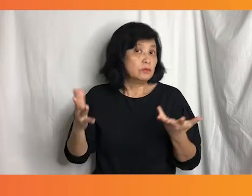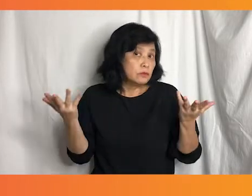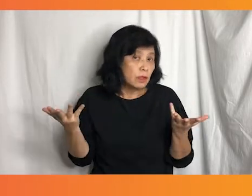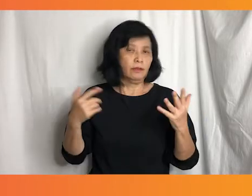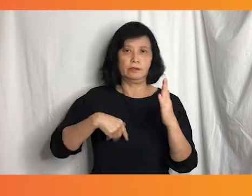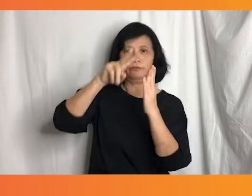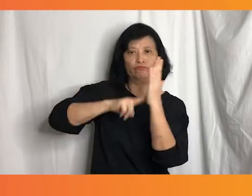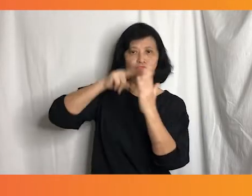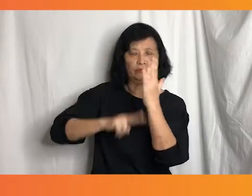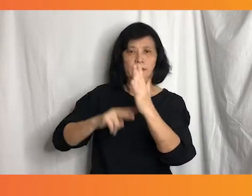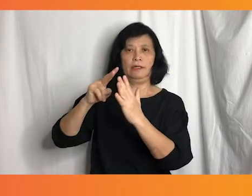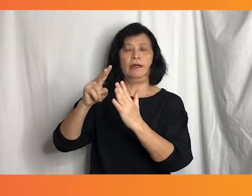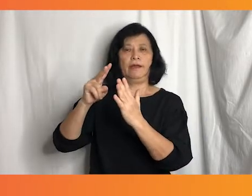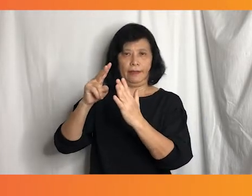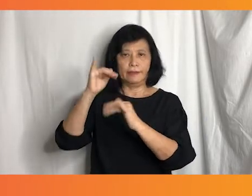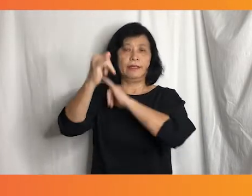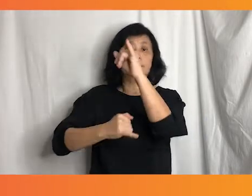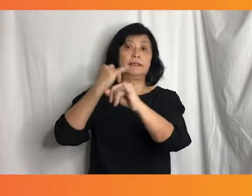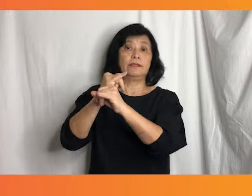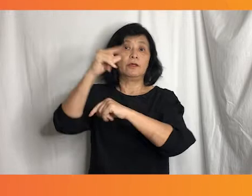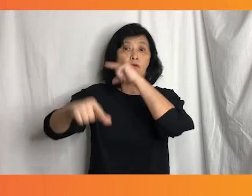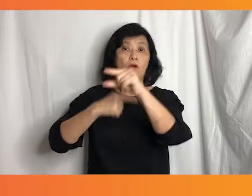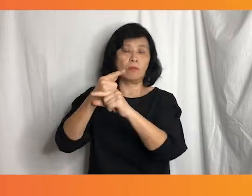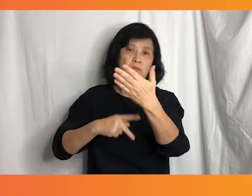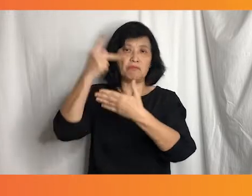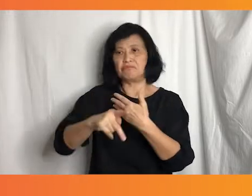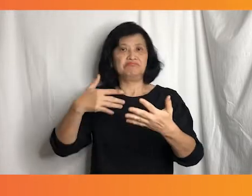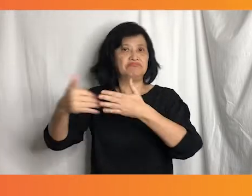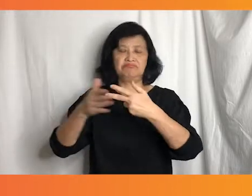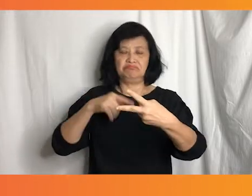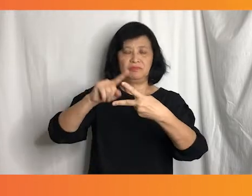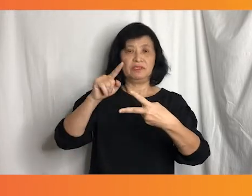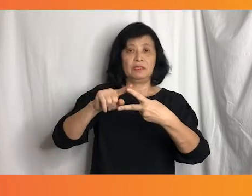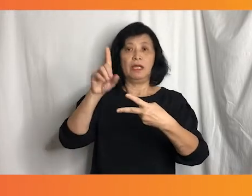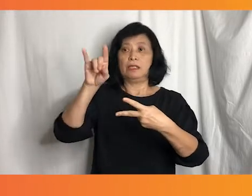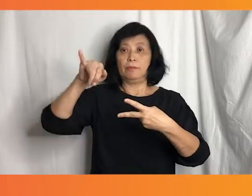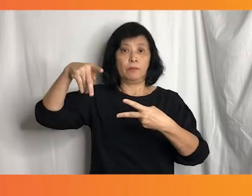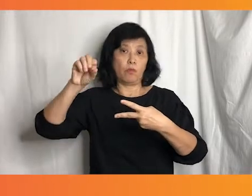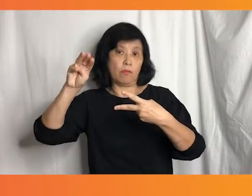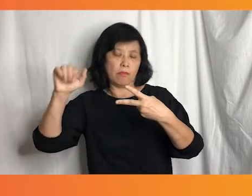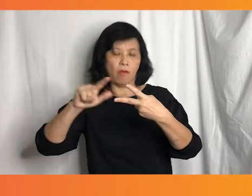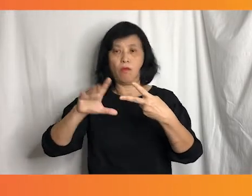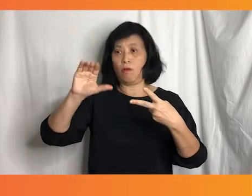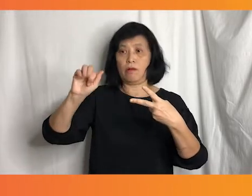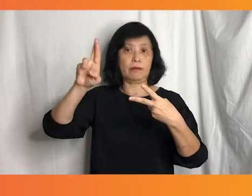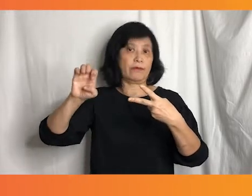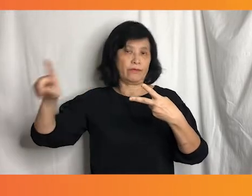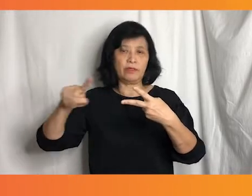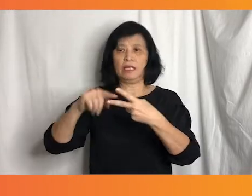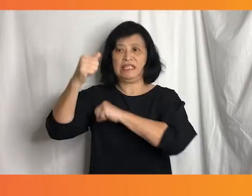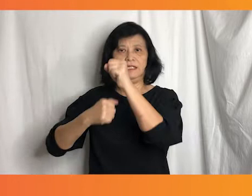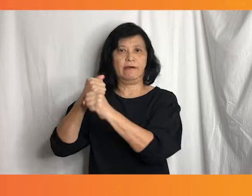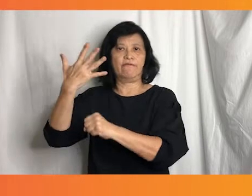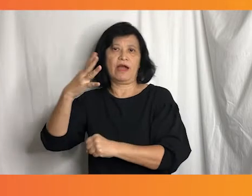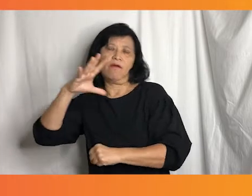students, they will read the International Baccalaureate program, either the diploma or the career program, by the end of year 5, year 6. So